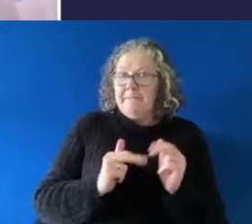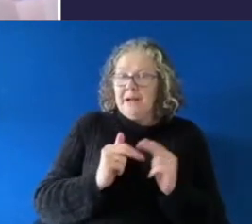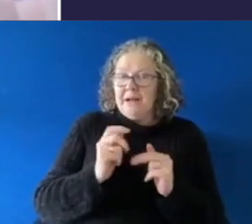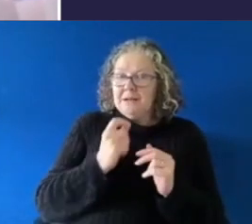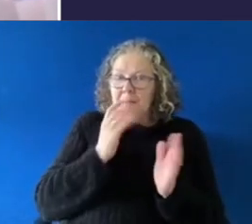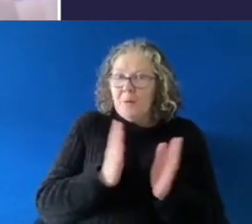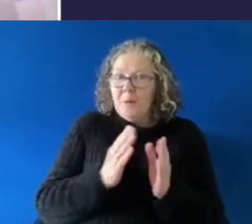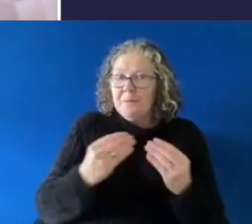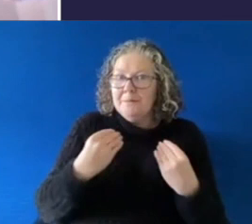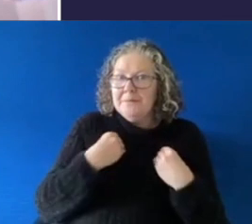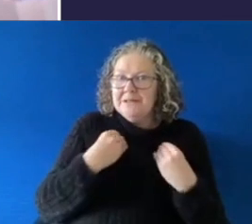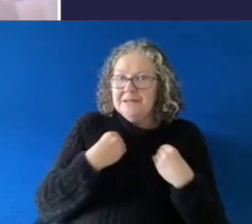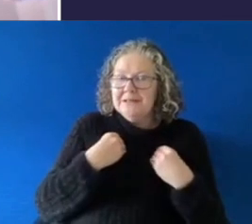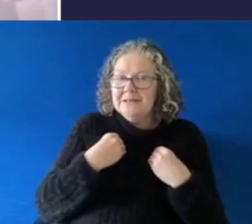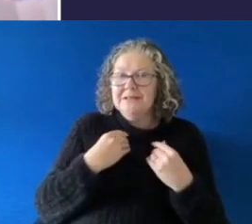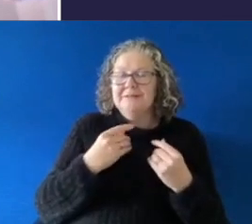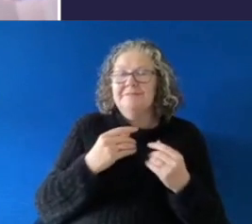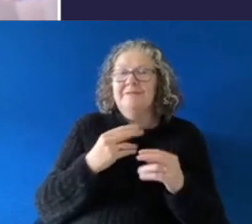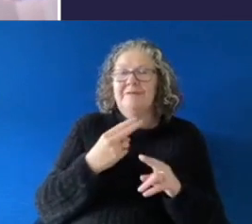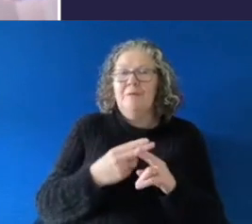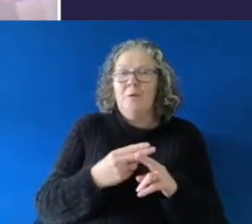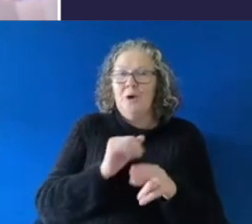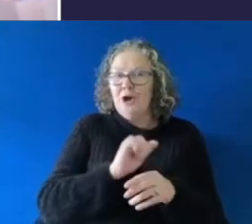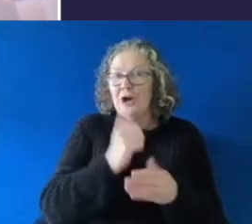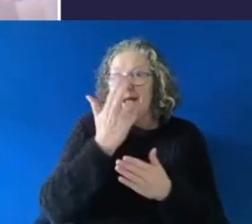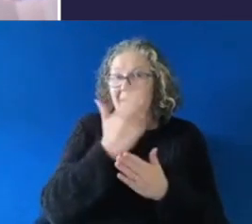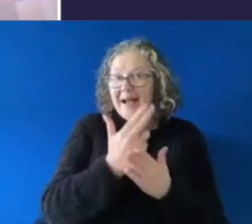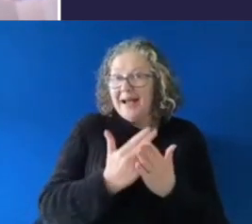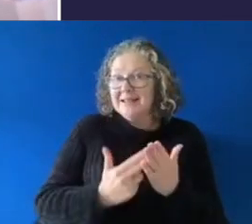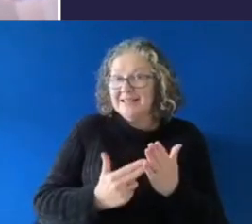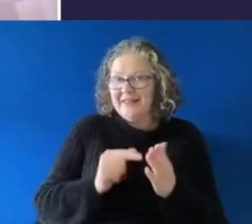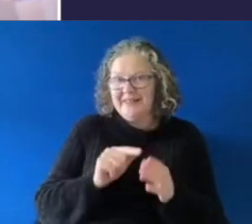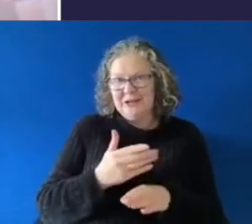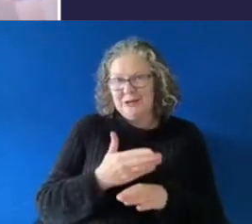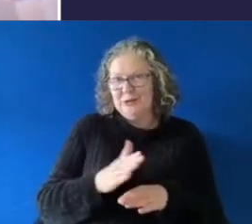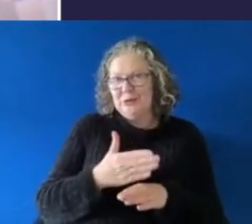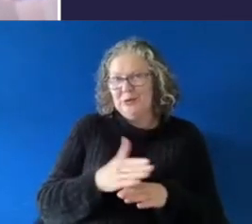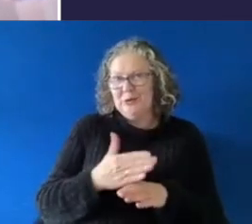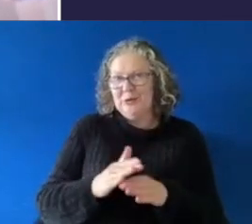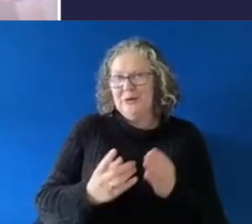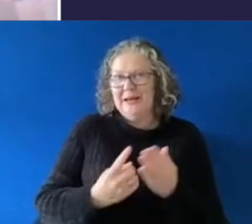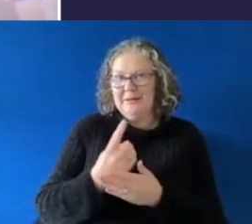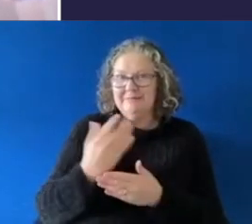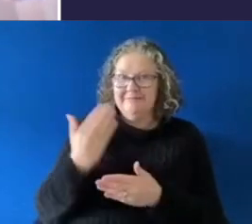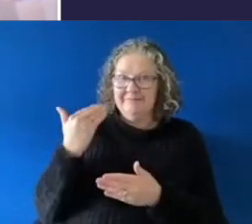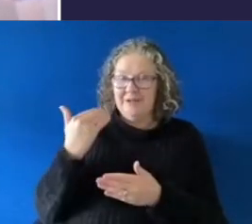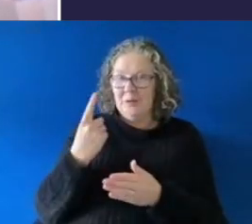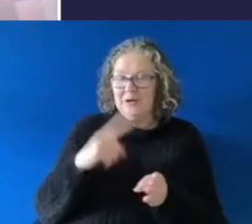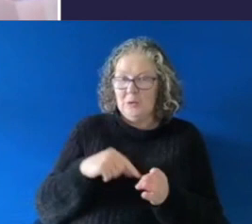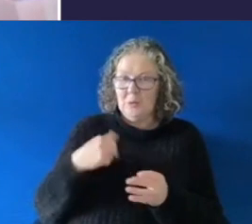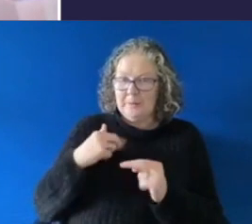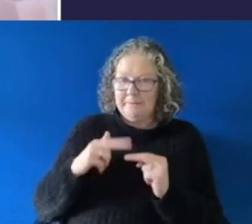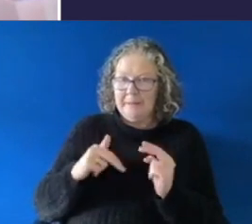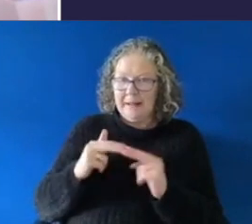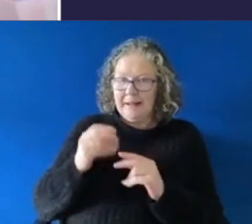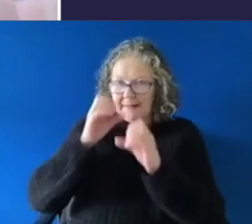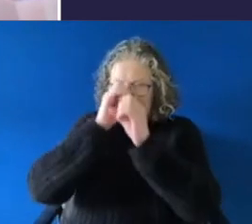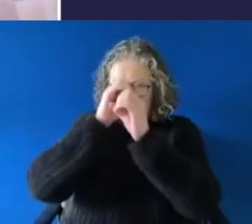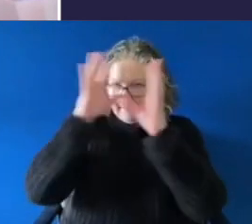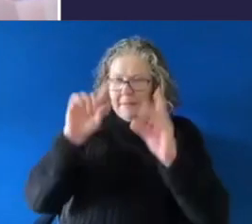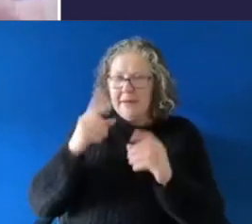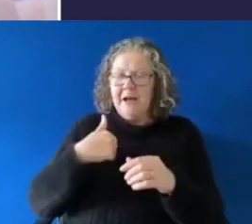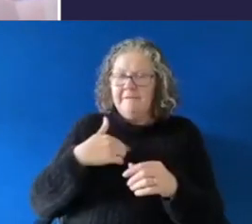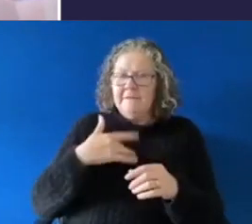based on her artwork. So that's a new thing that's happened in the last year. We've been building towards that. But I feel like setting up the